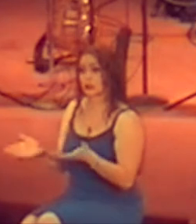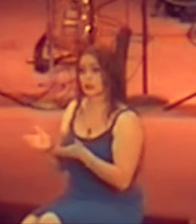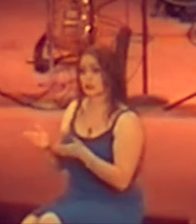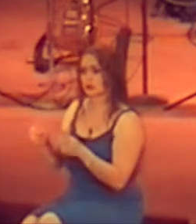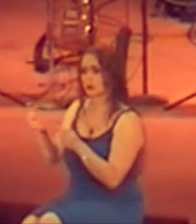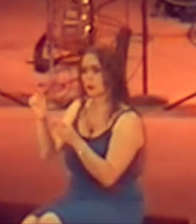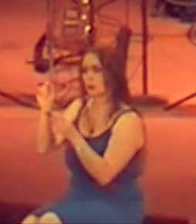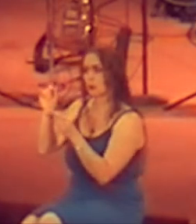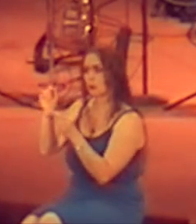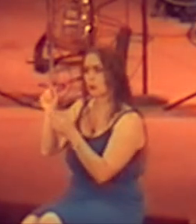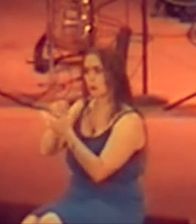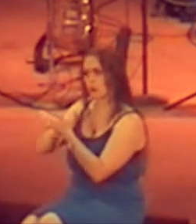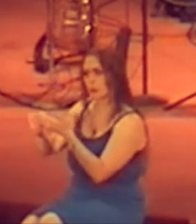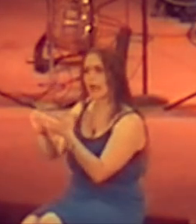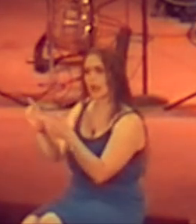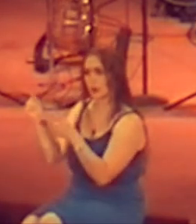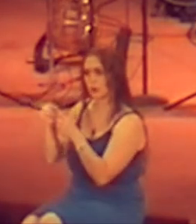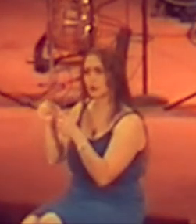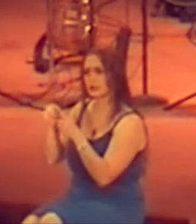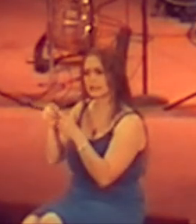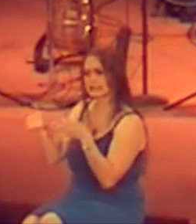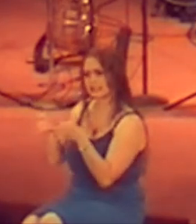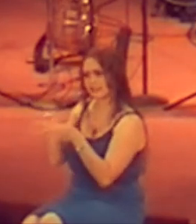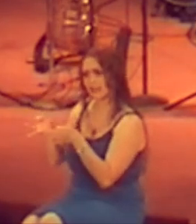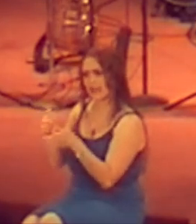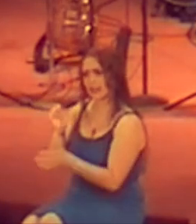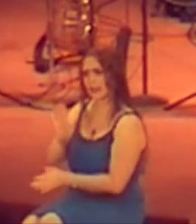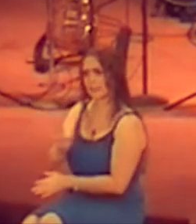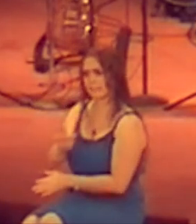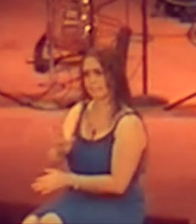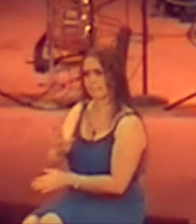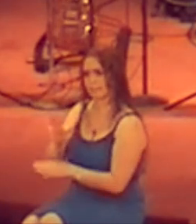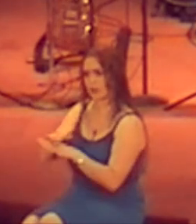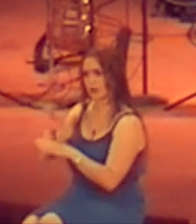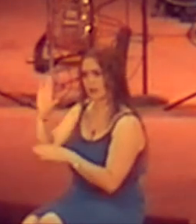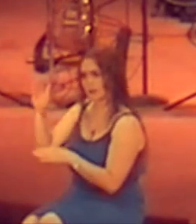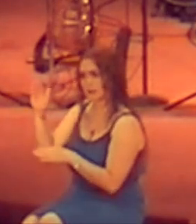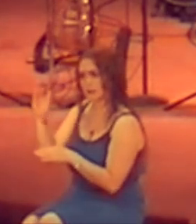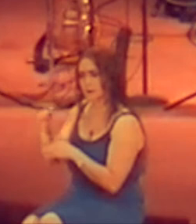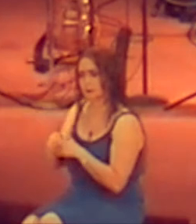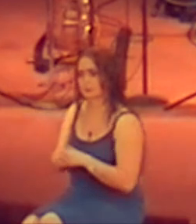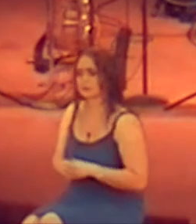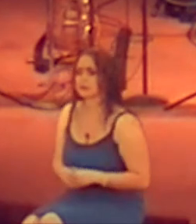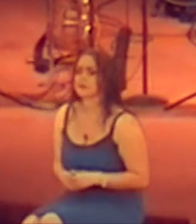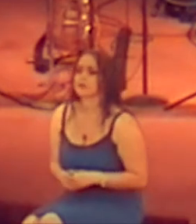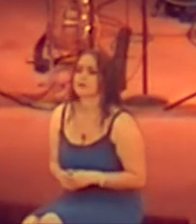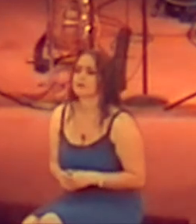or these words that would define them.